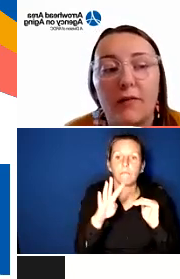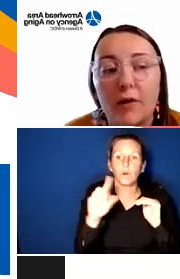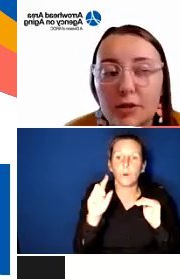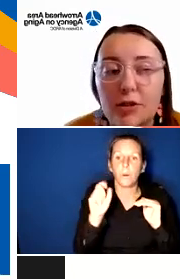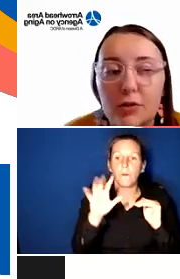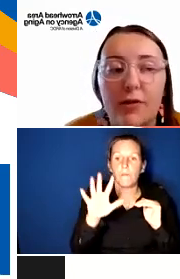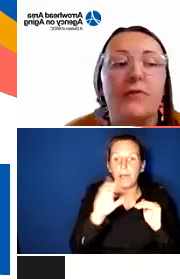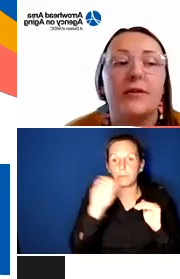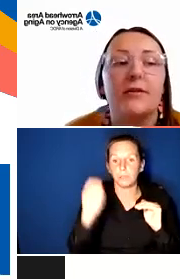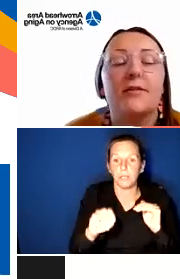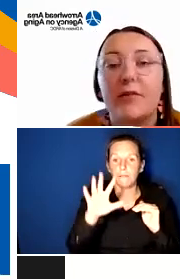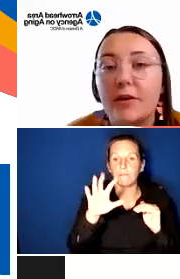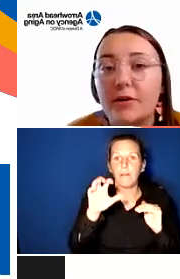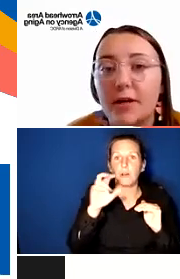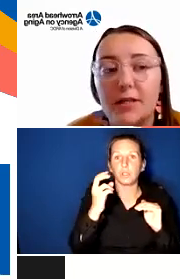or